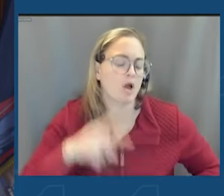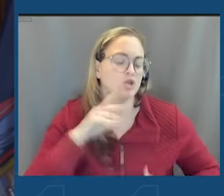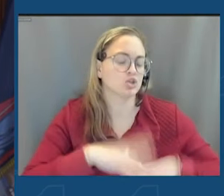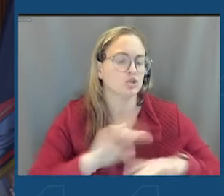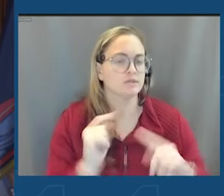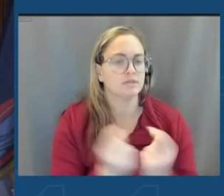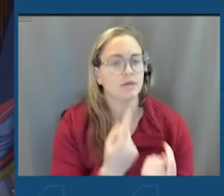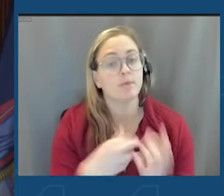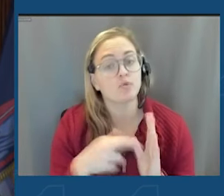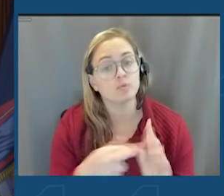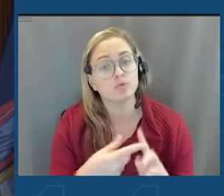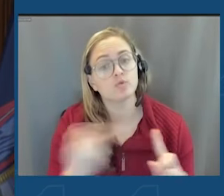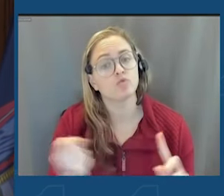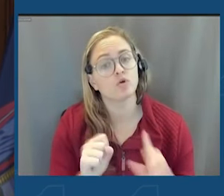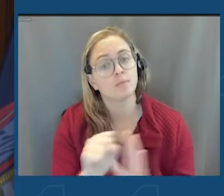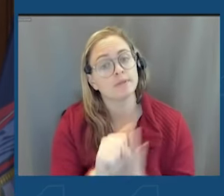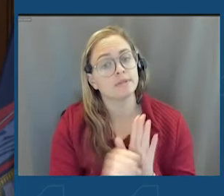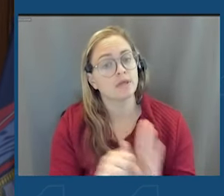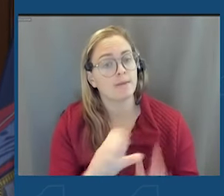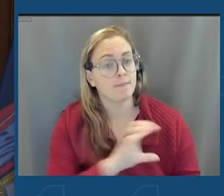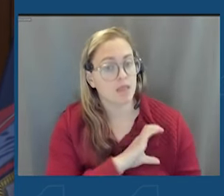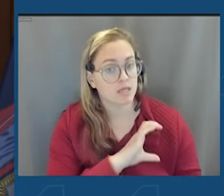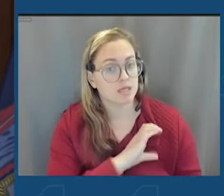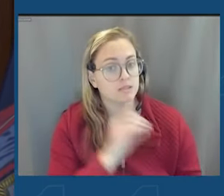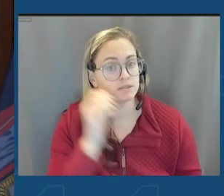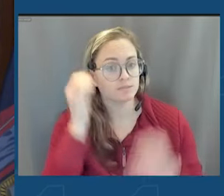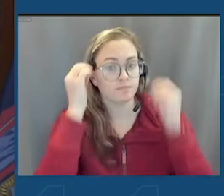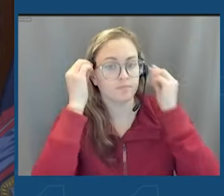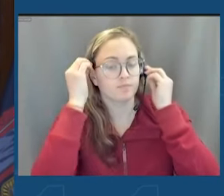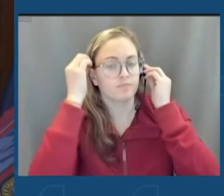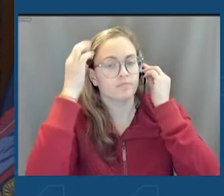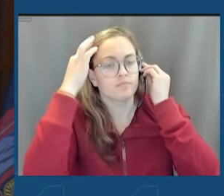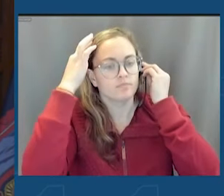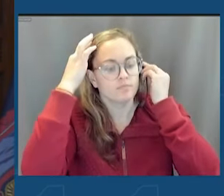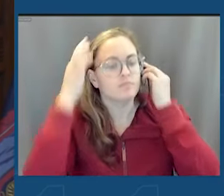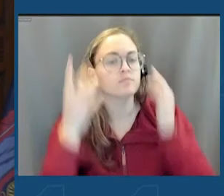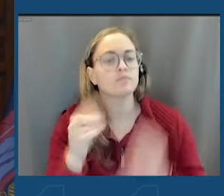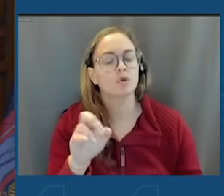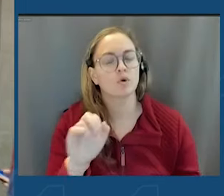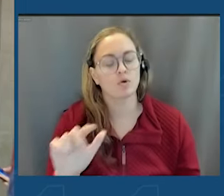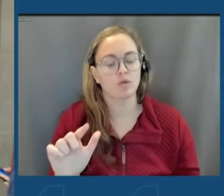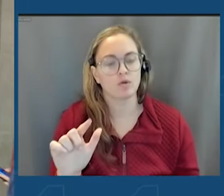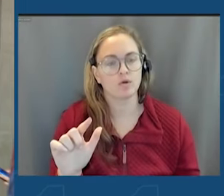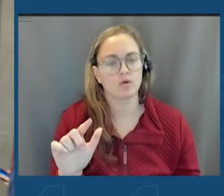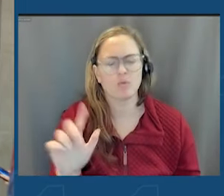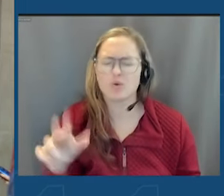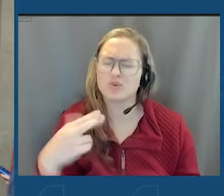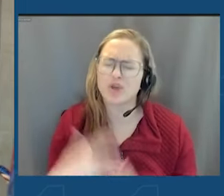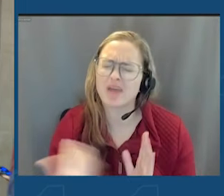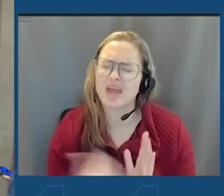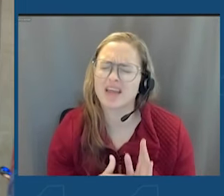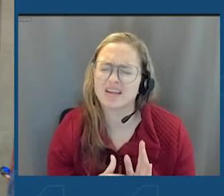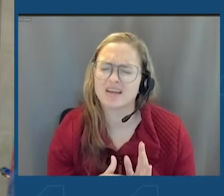representation from our state police. We have a Colonel, tell me your name again.